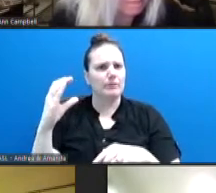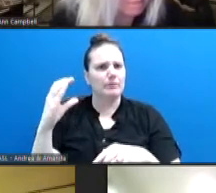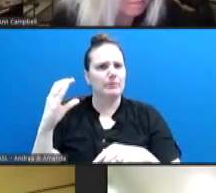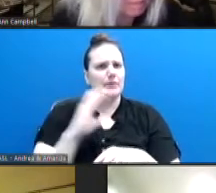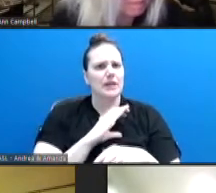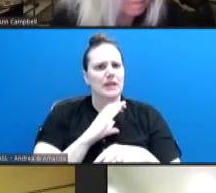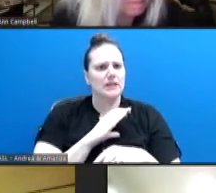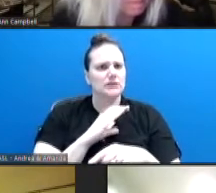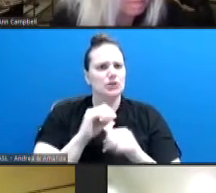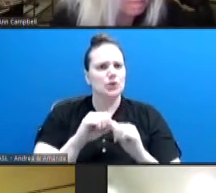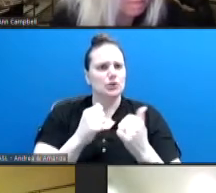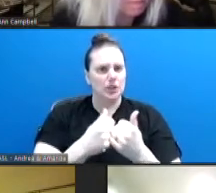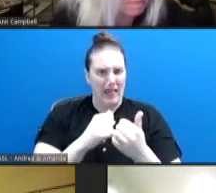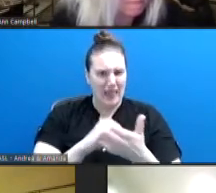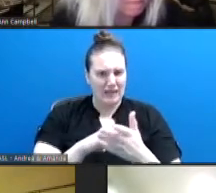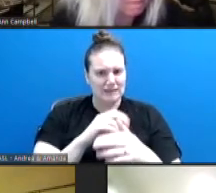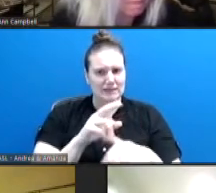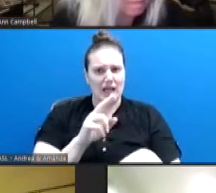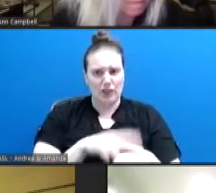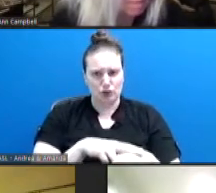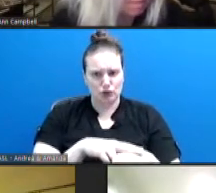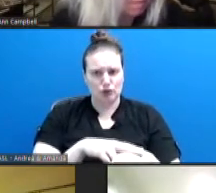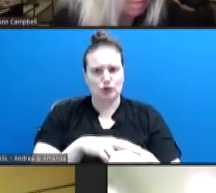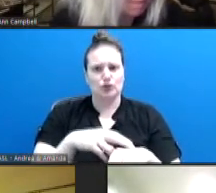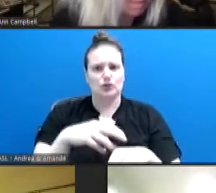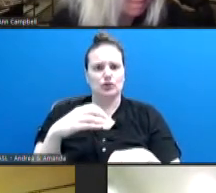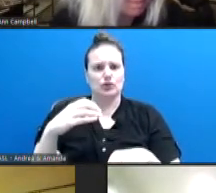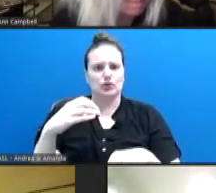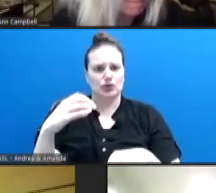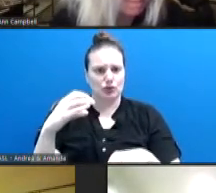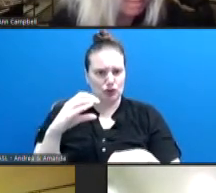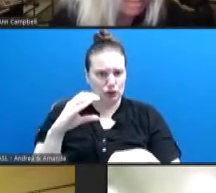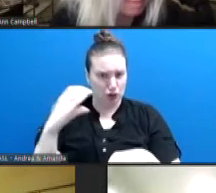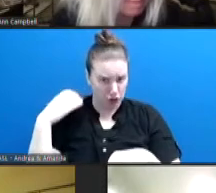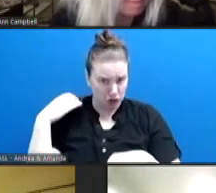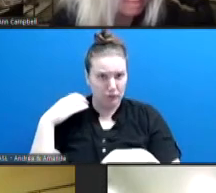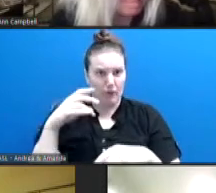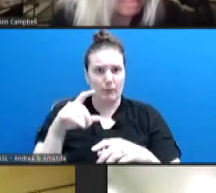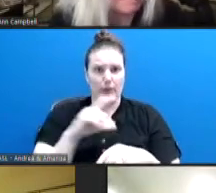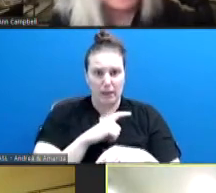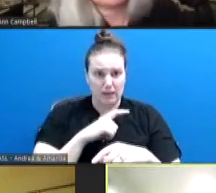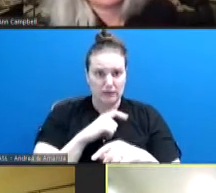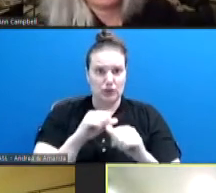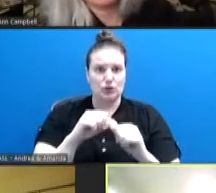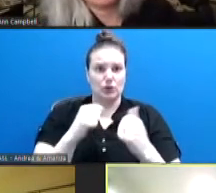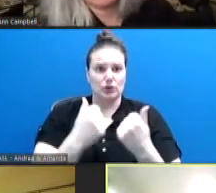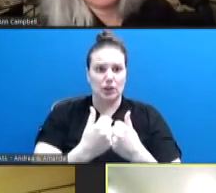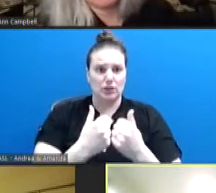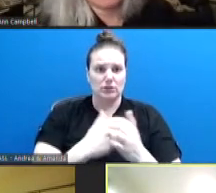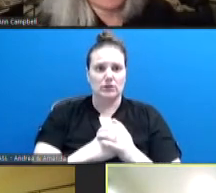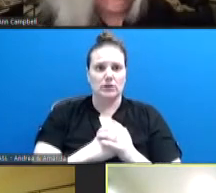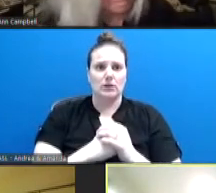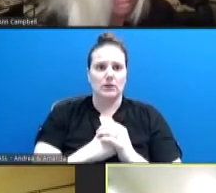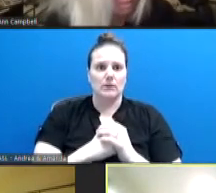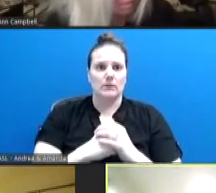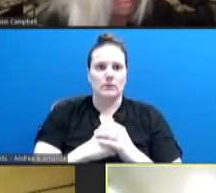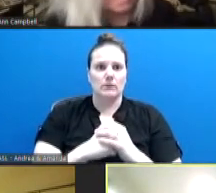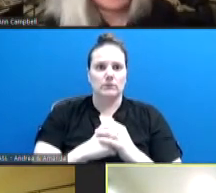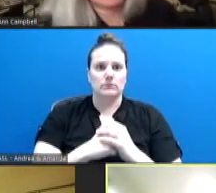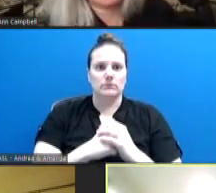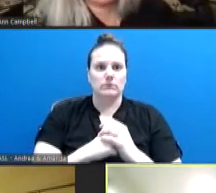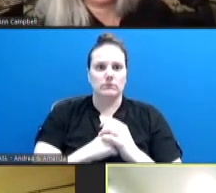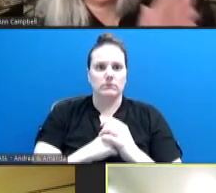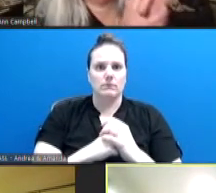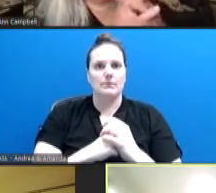the National Chief of Police Association? I am a member of the Major